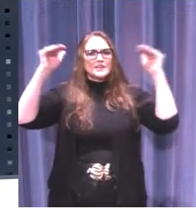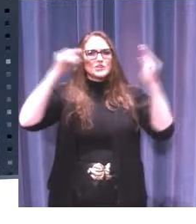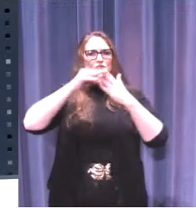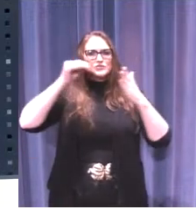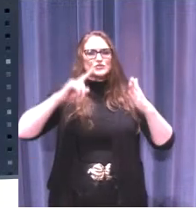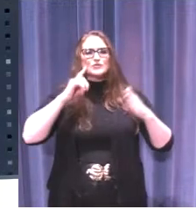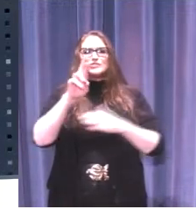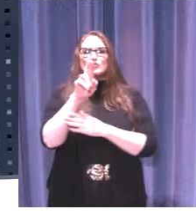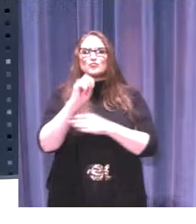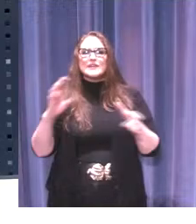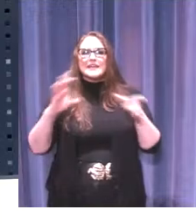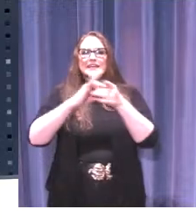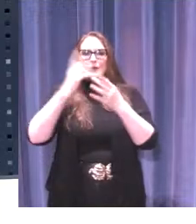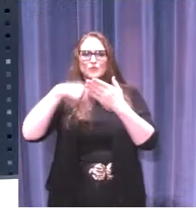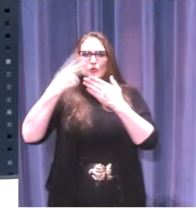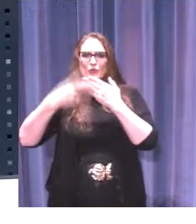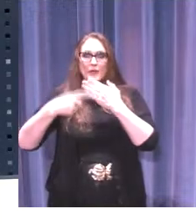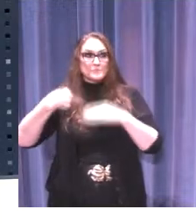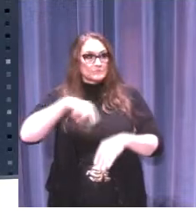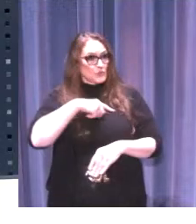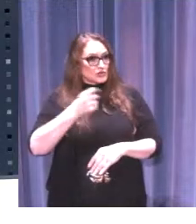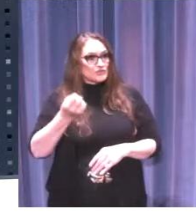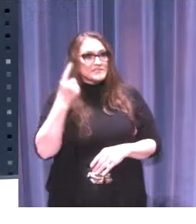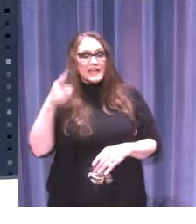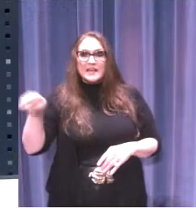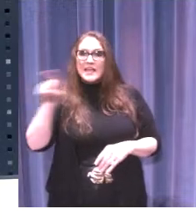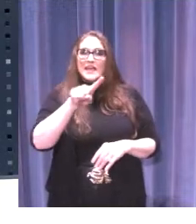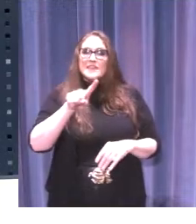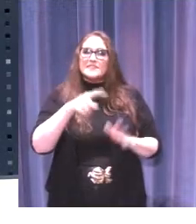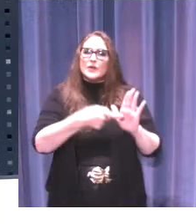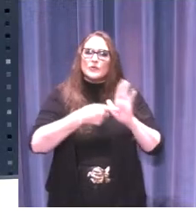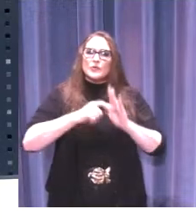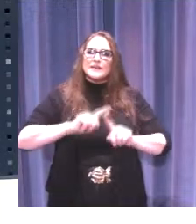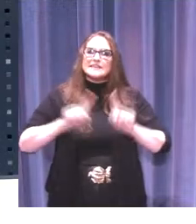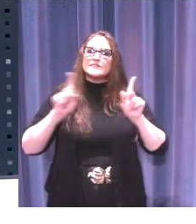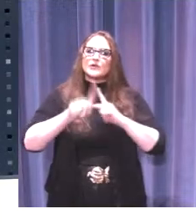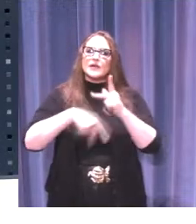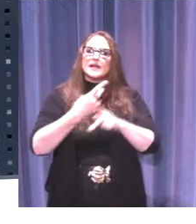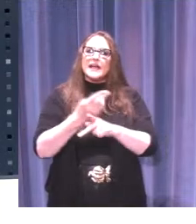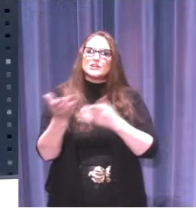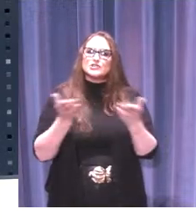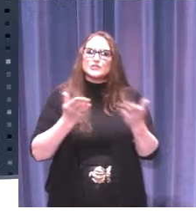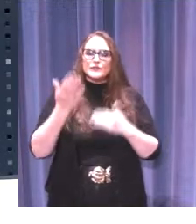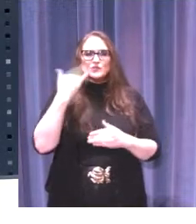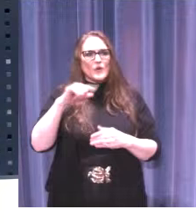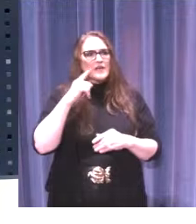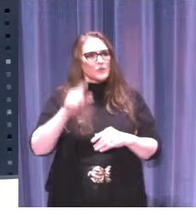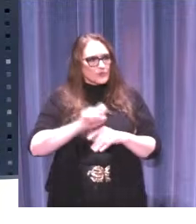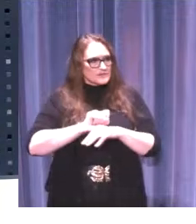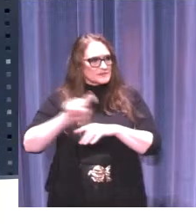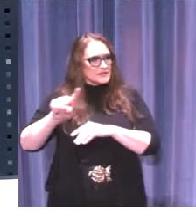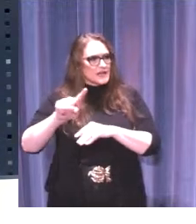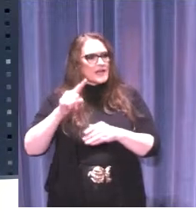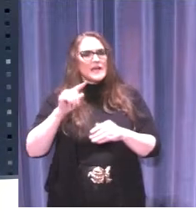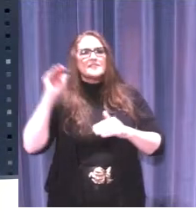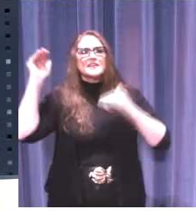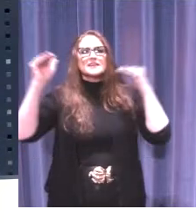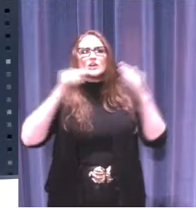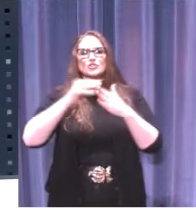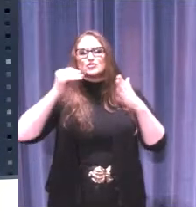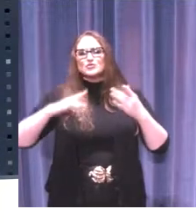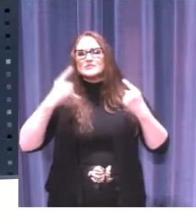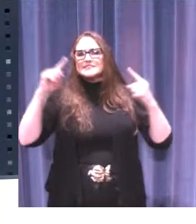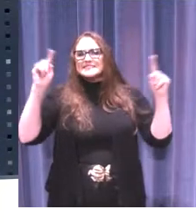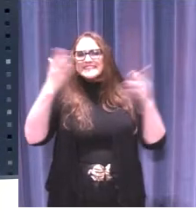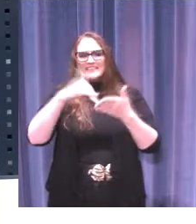program. We understand that they require a different kind of service, which is why we've launched the Adult Student Success Center to really